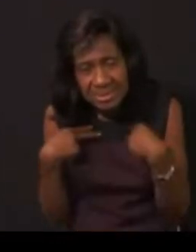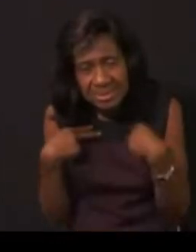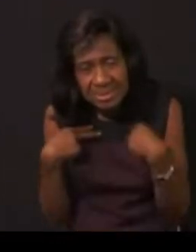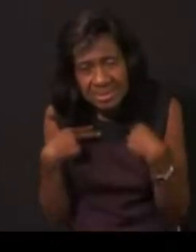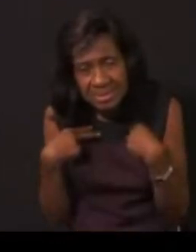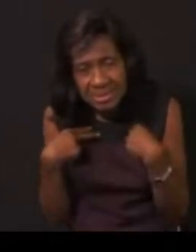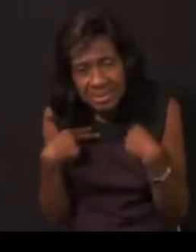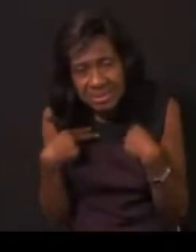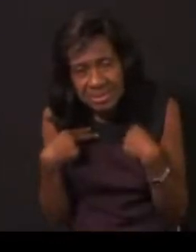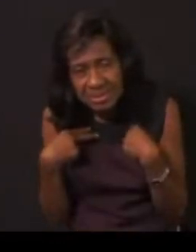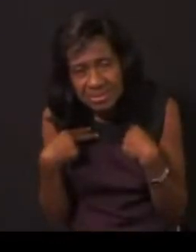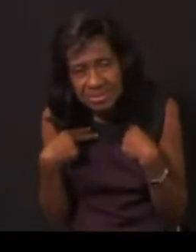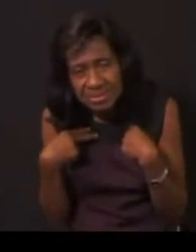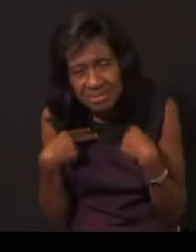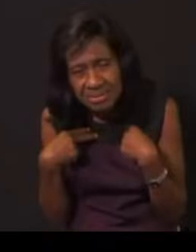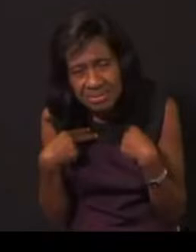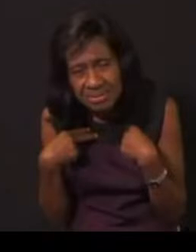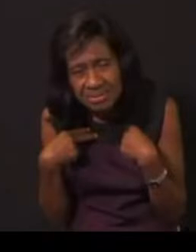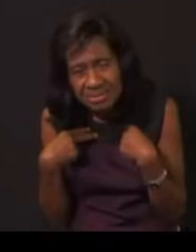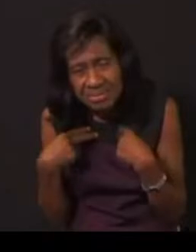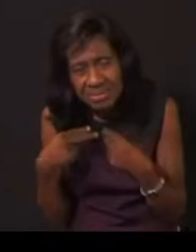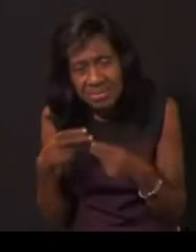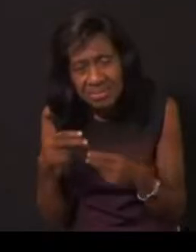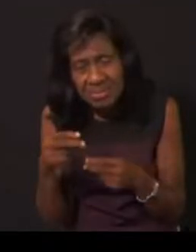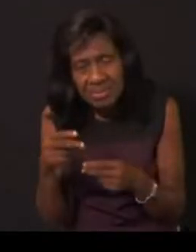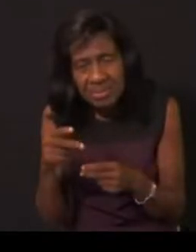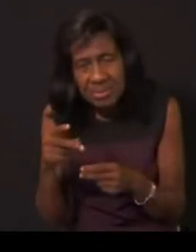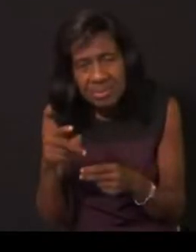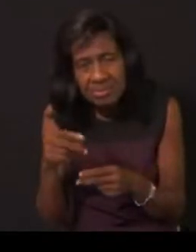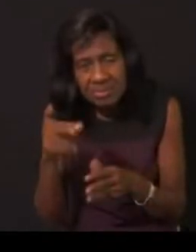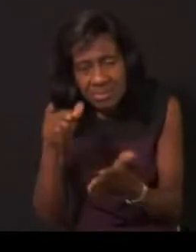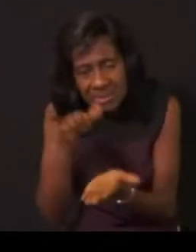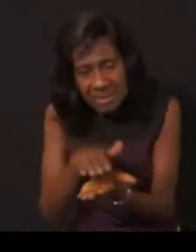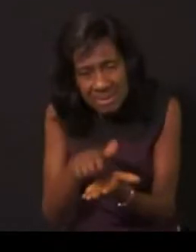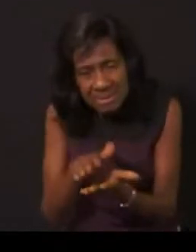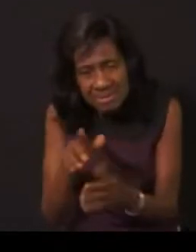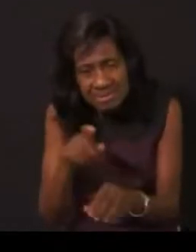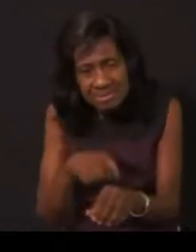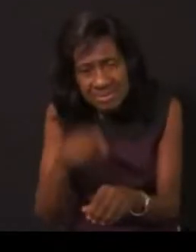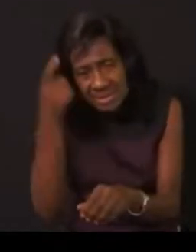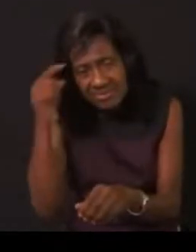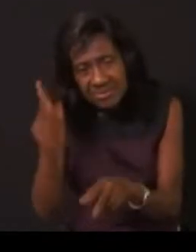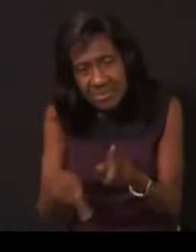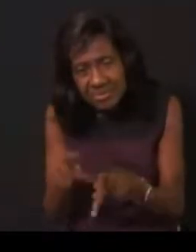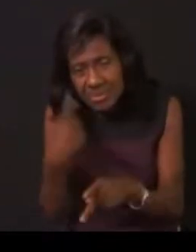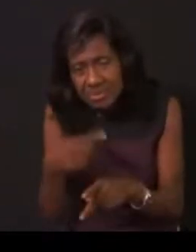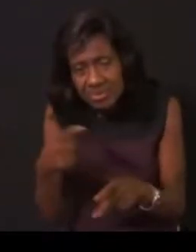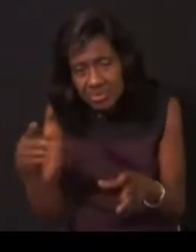for all the persons who took the jab. Can we get an update on the